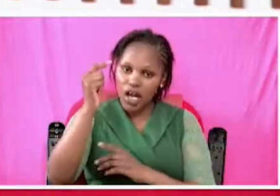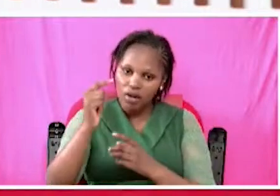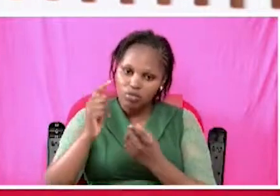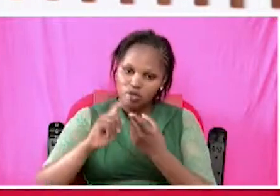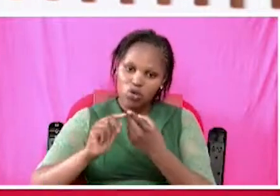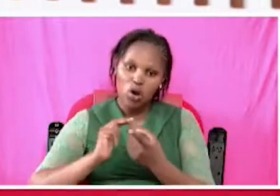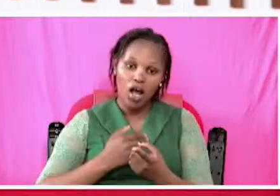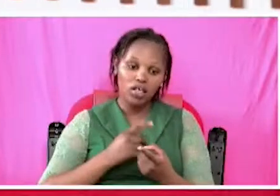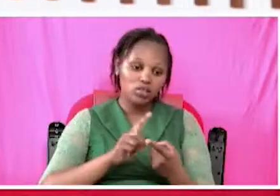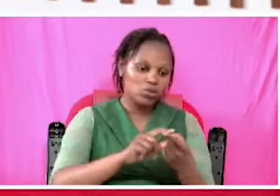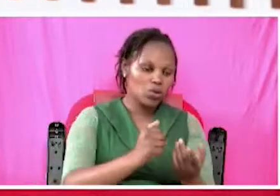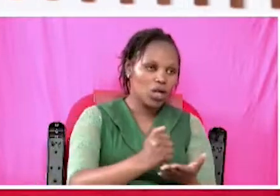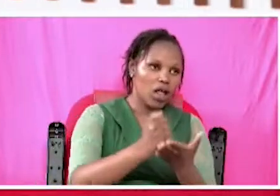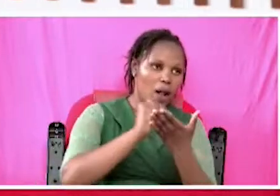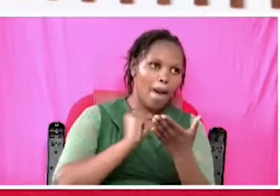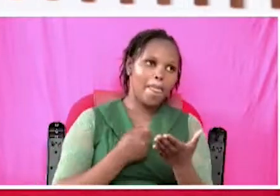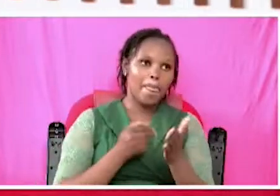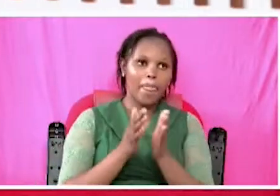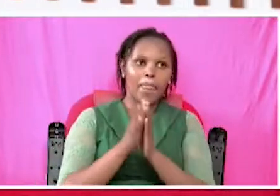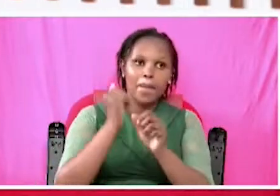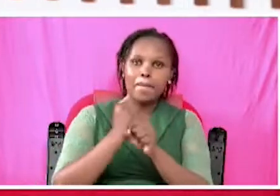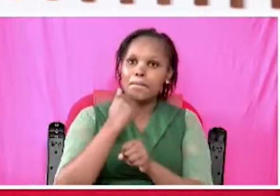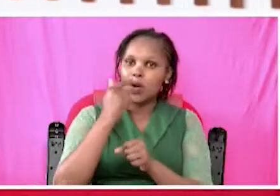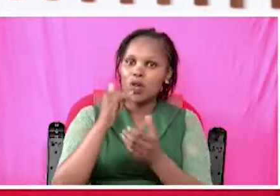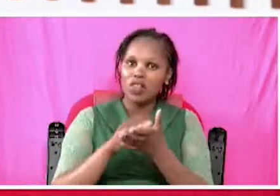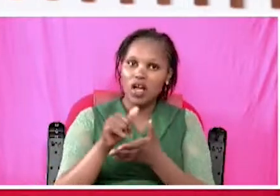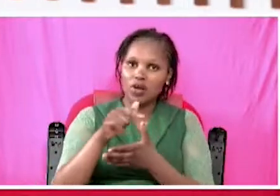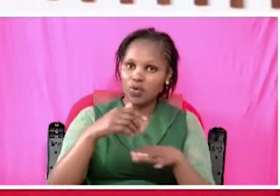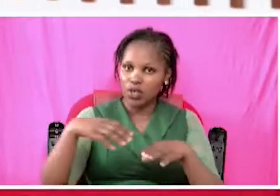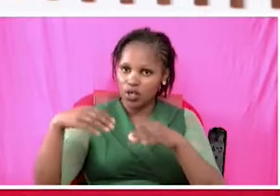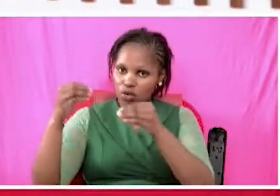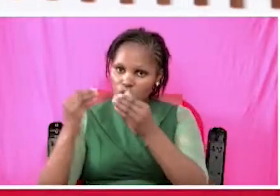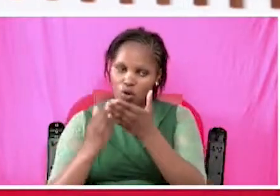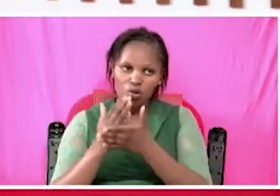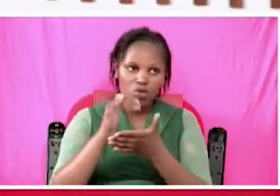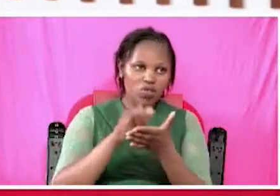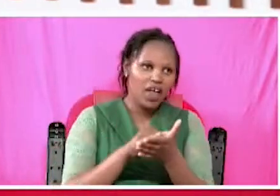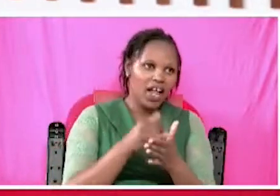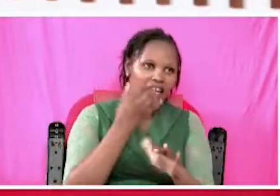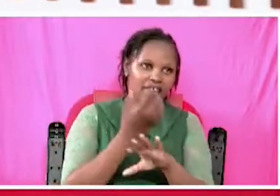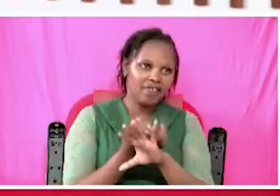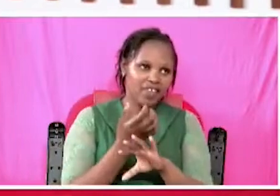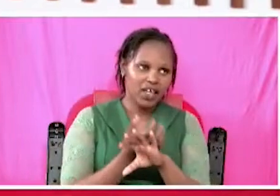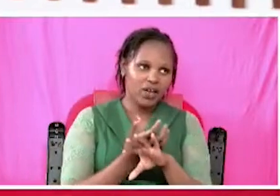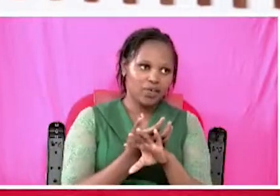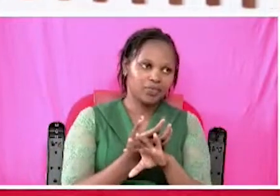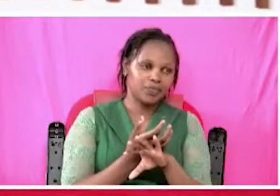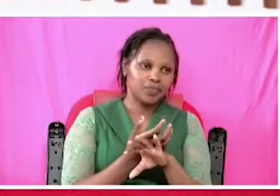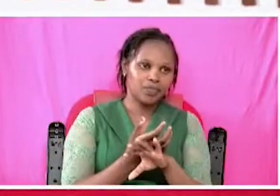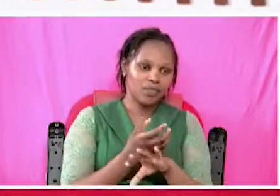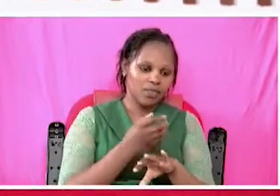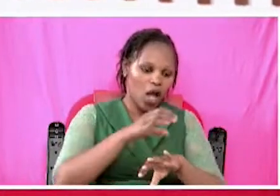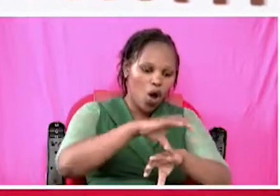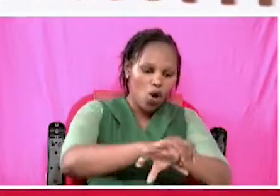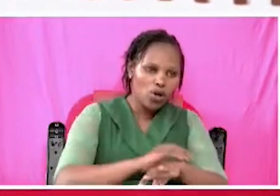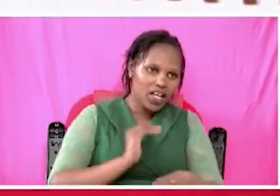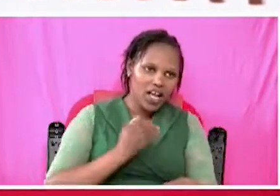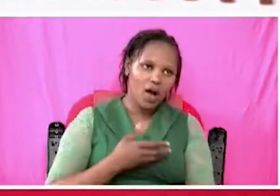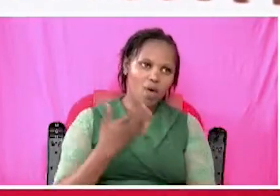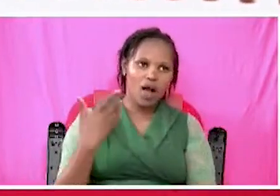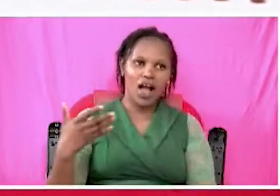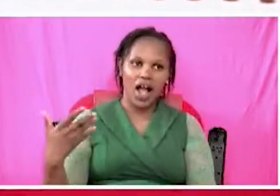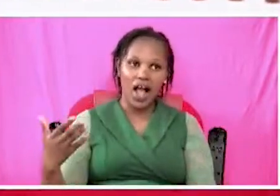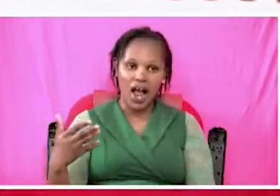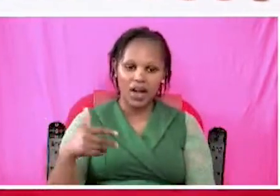help us and make sure that we go through that difficulty as he holds our hands and as he walks